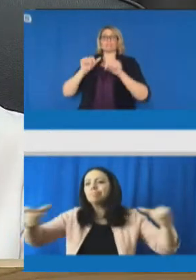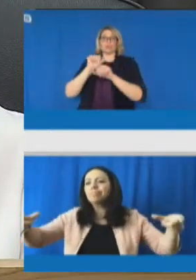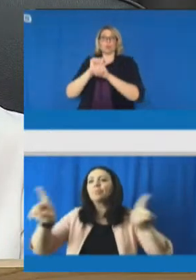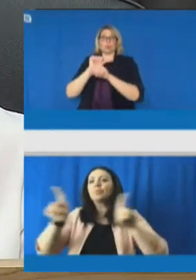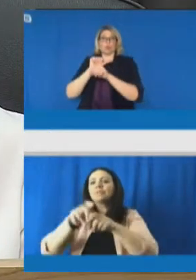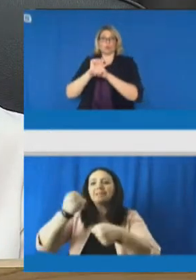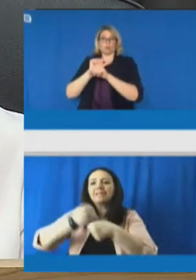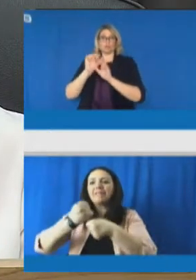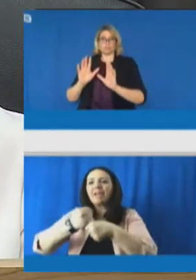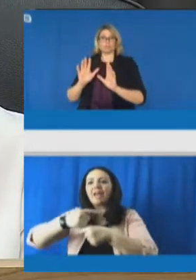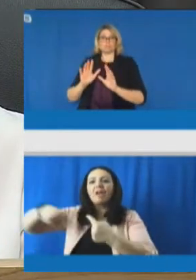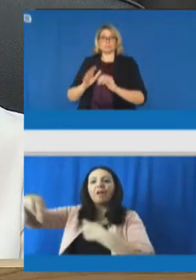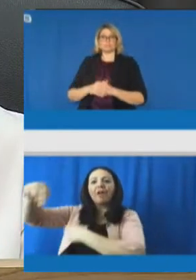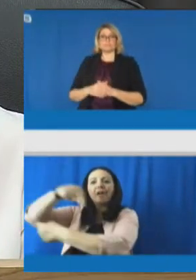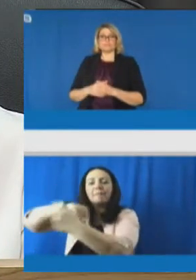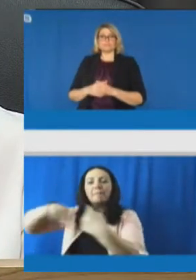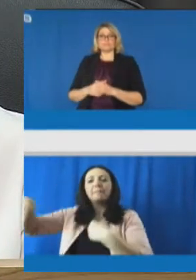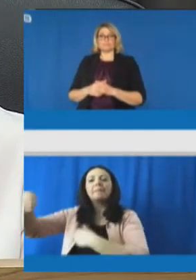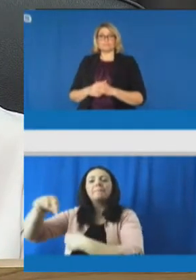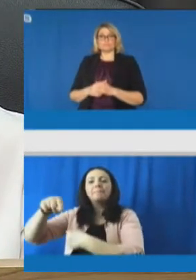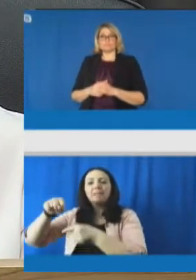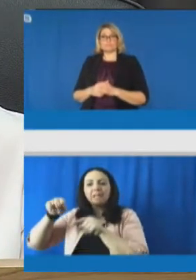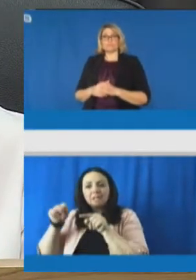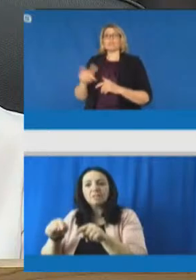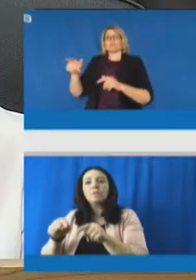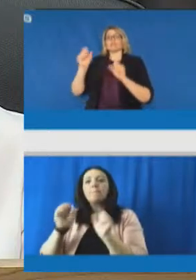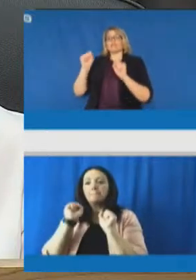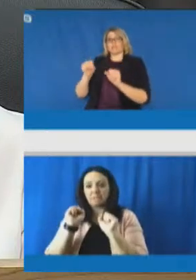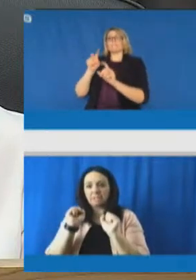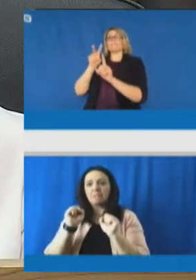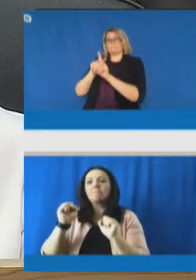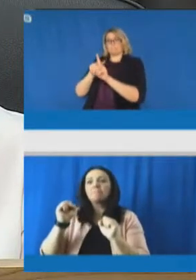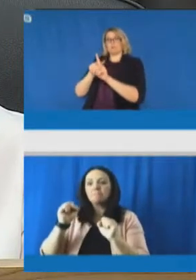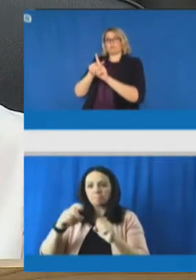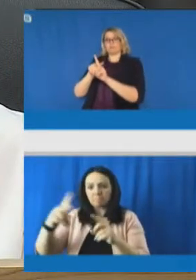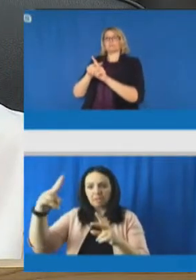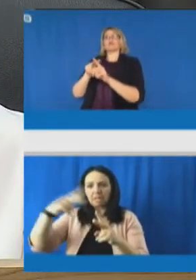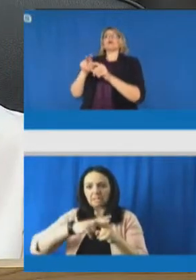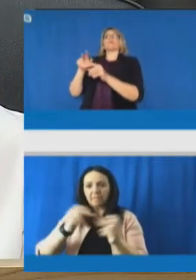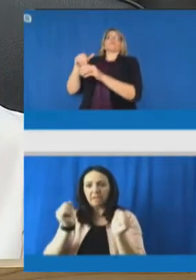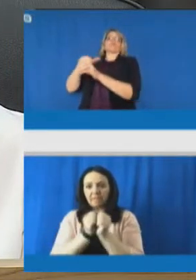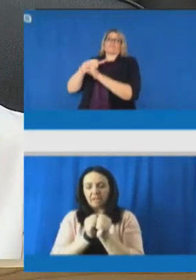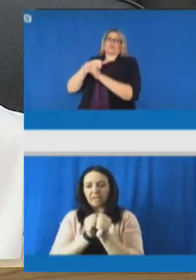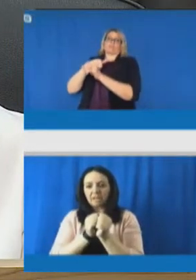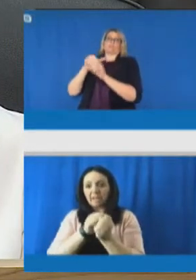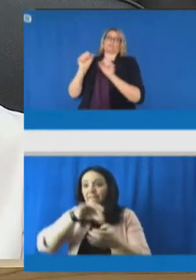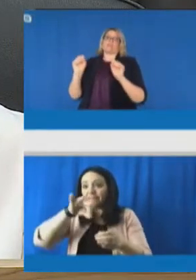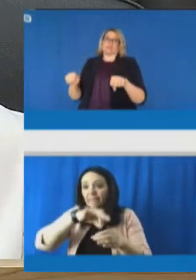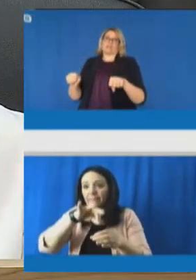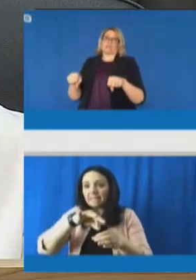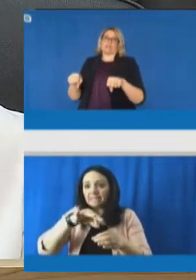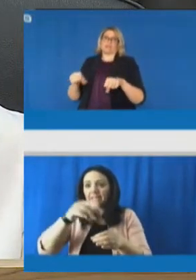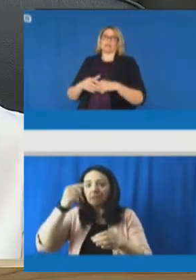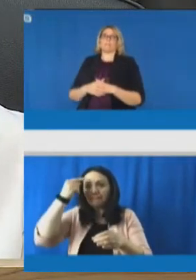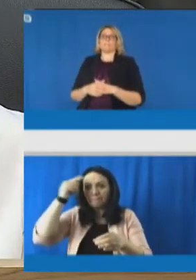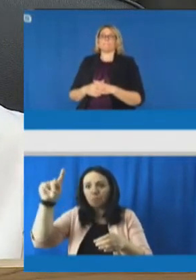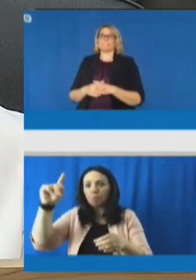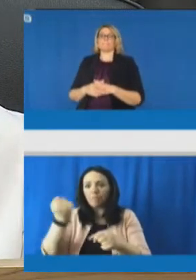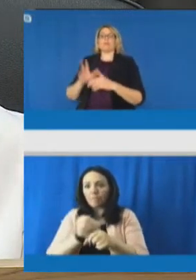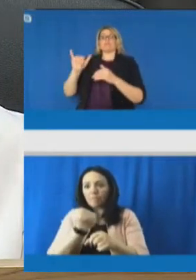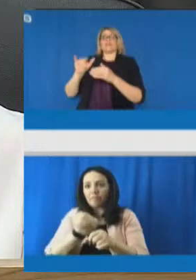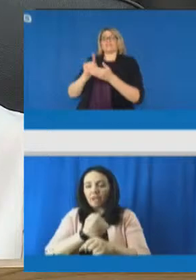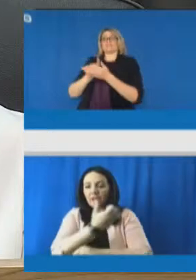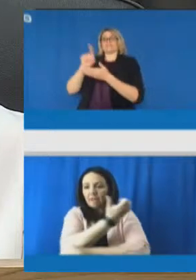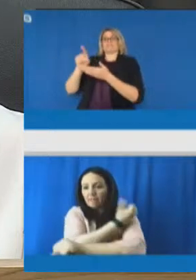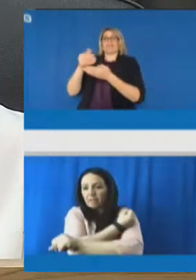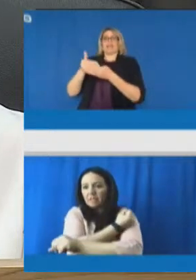further bubbles, I think that really is going to depend on what is happening in our neighboring jurisdictions.